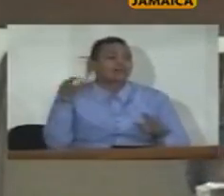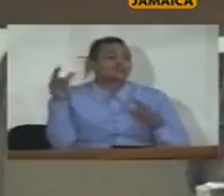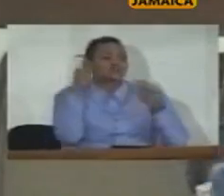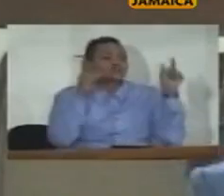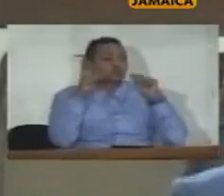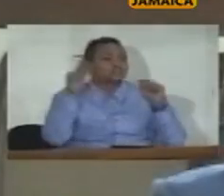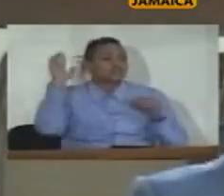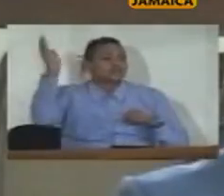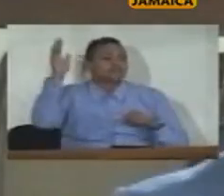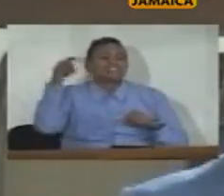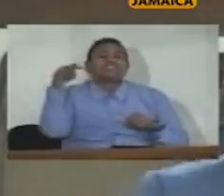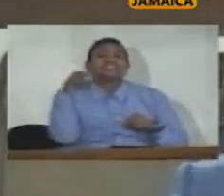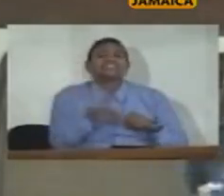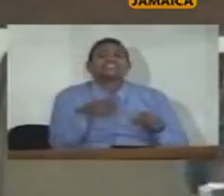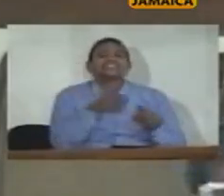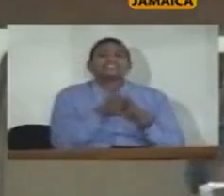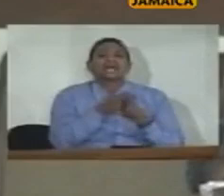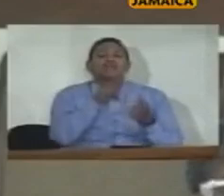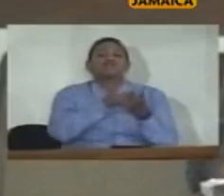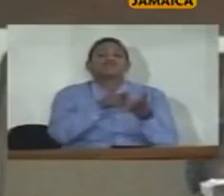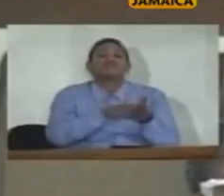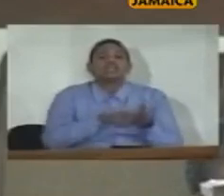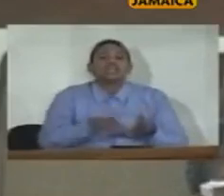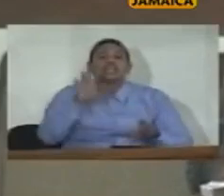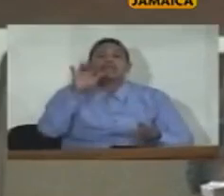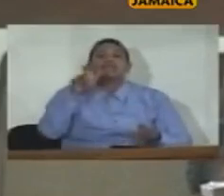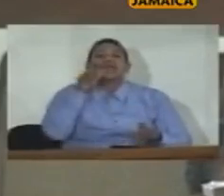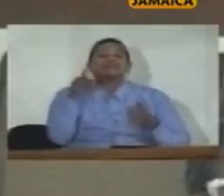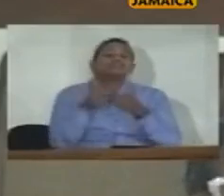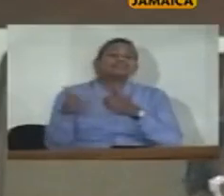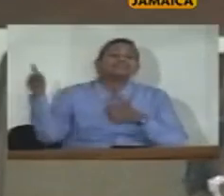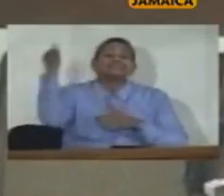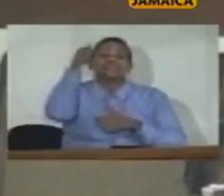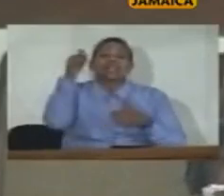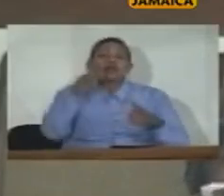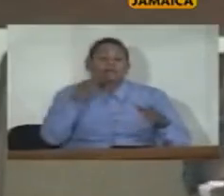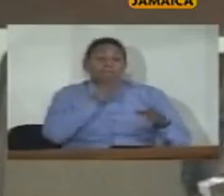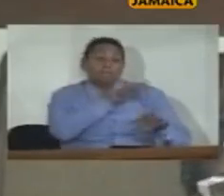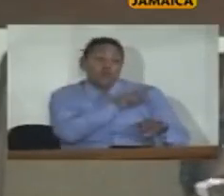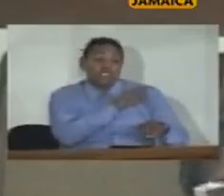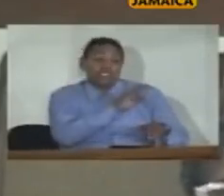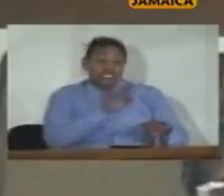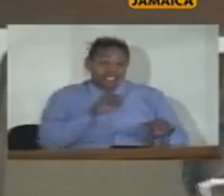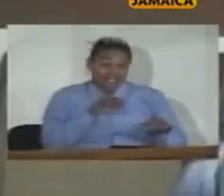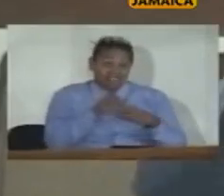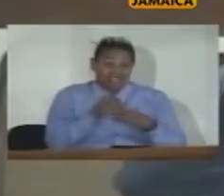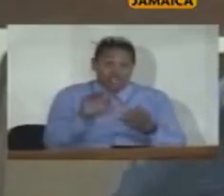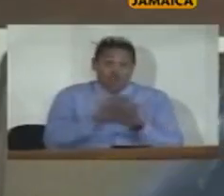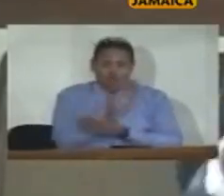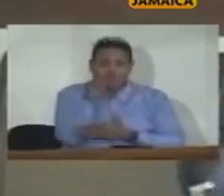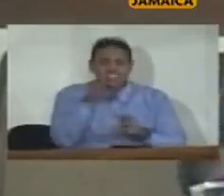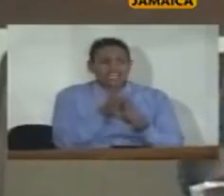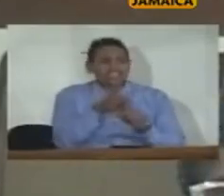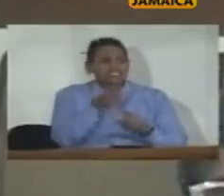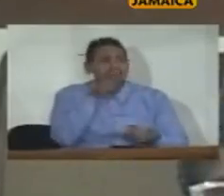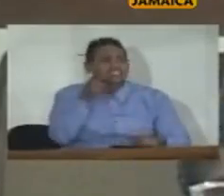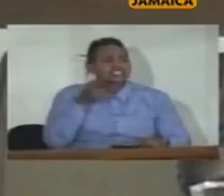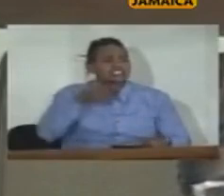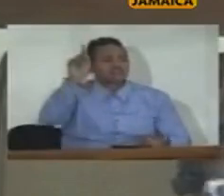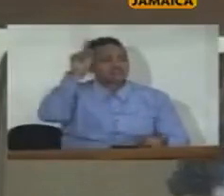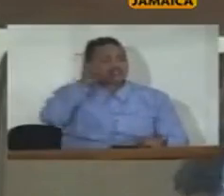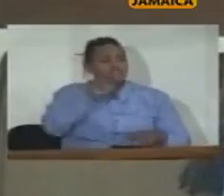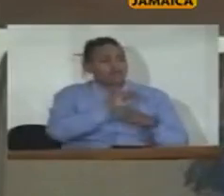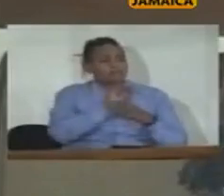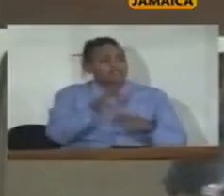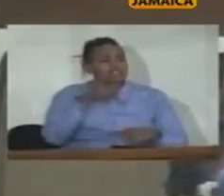Mr. Speaker. This is written by senior personnel in the college, and it is disrespectful of the